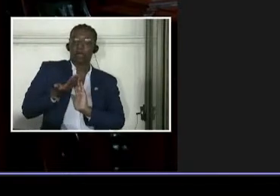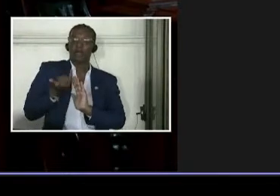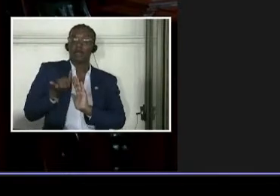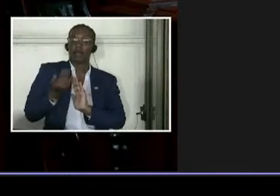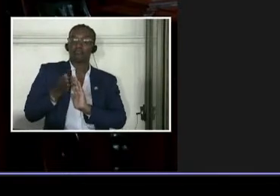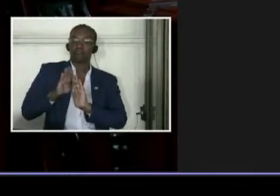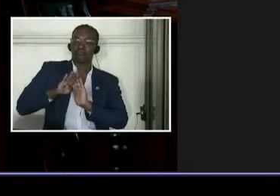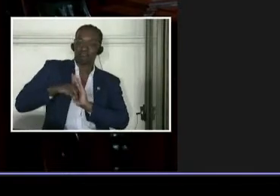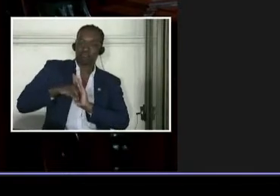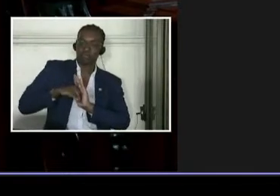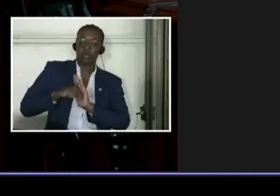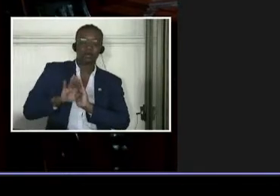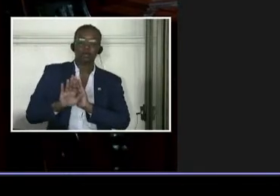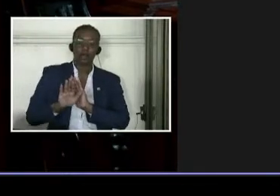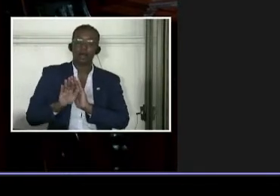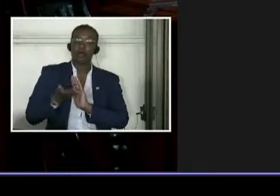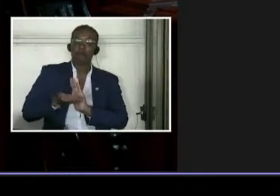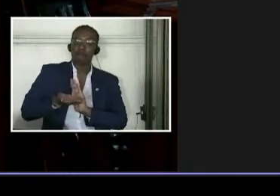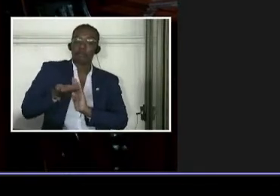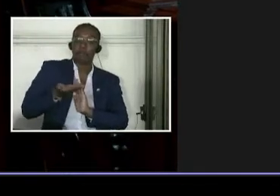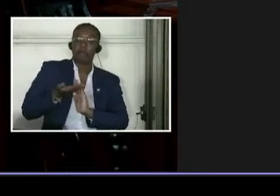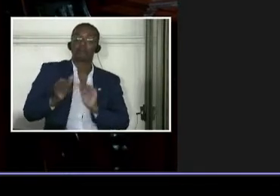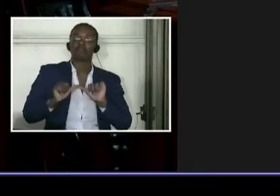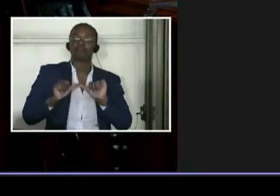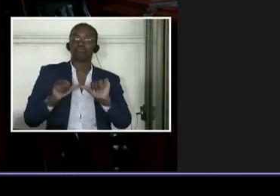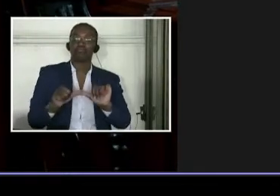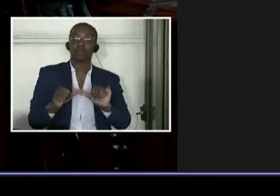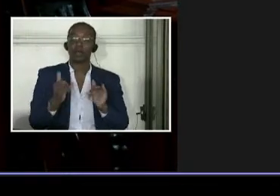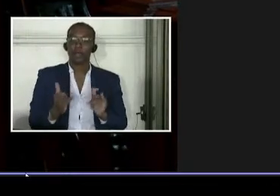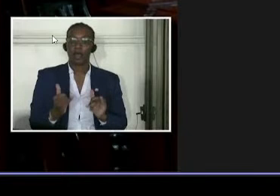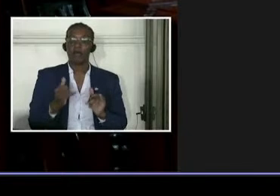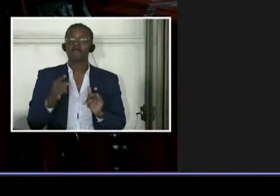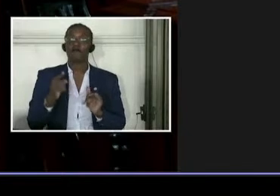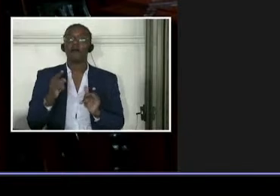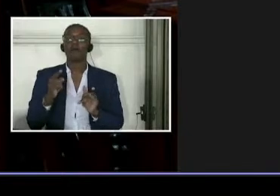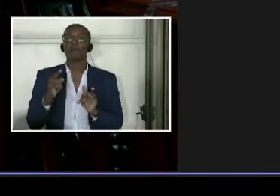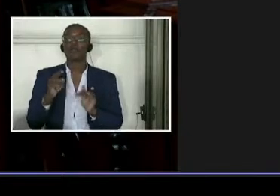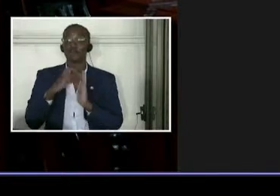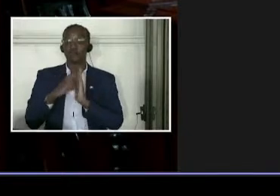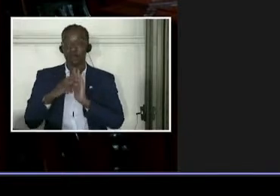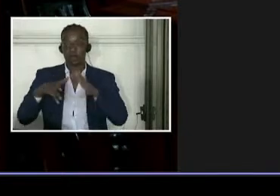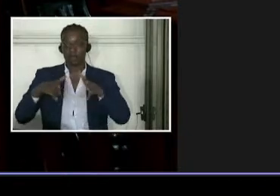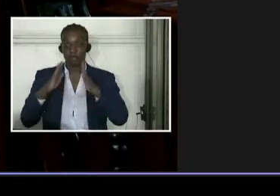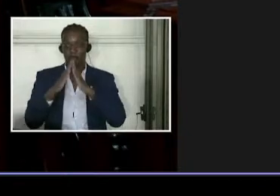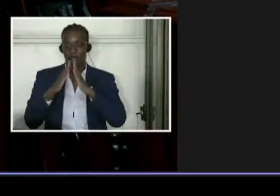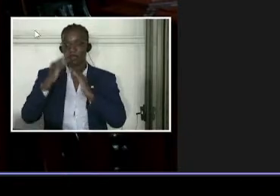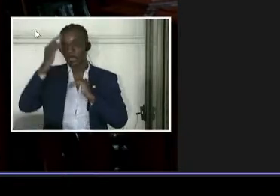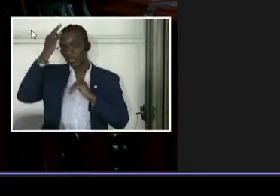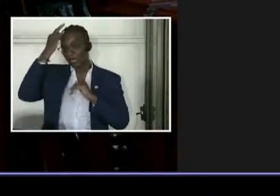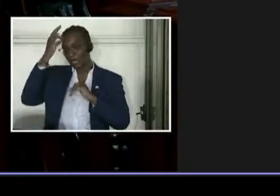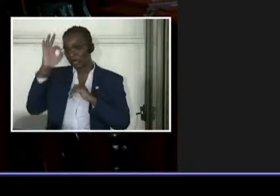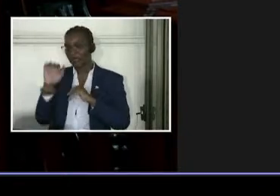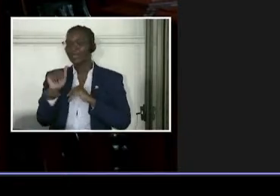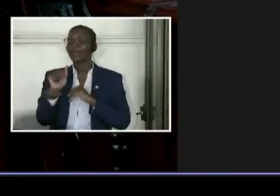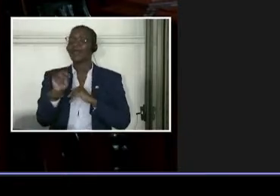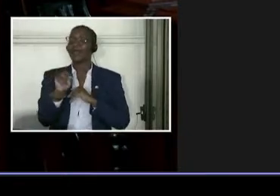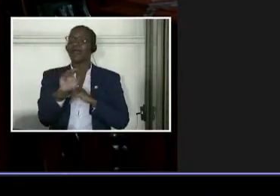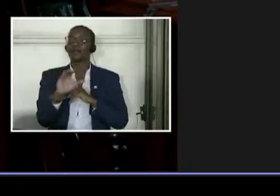not going back. We are moving forward as per the mandate of this house and the government of the day and the ruling